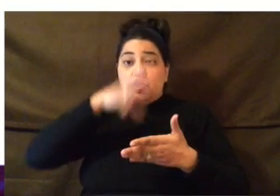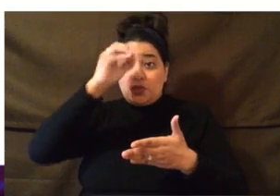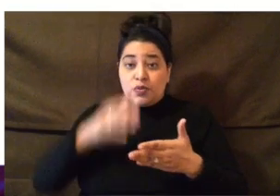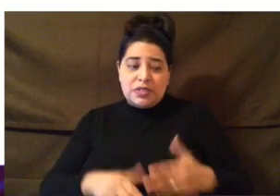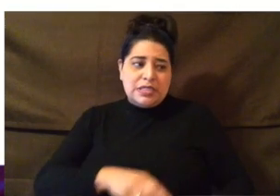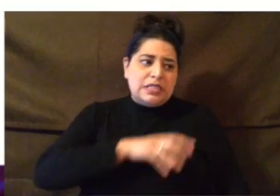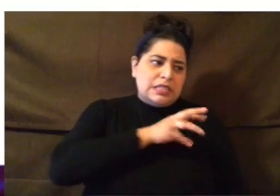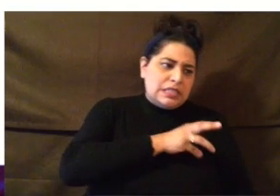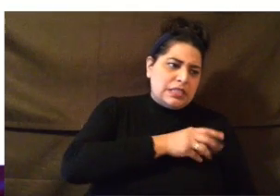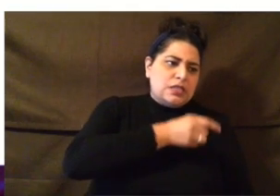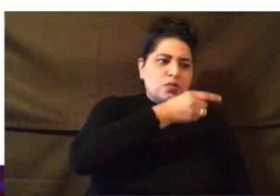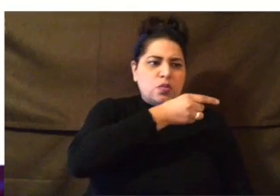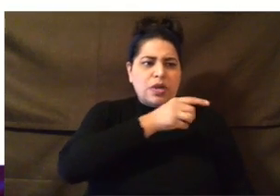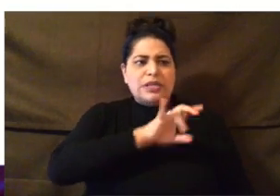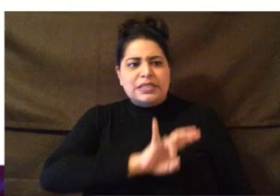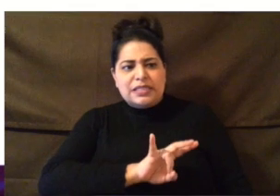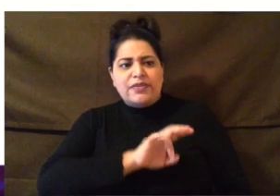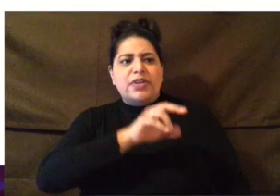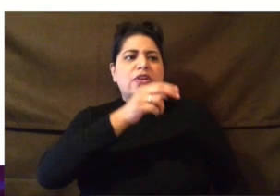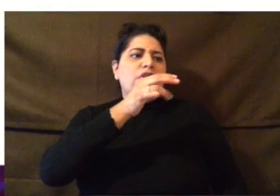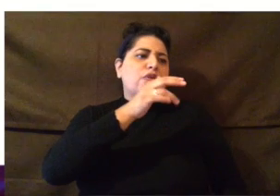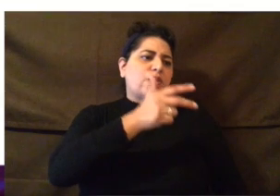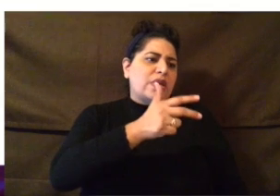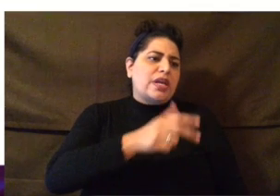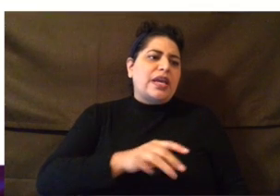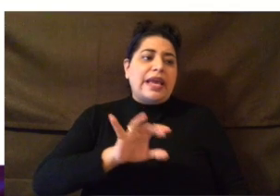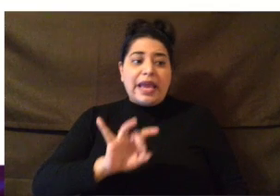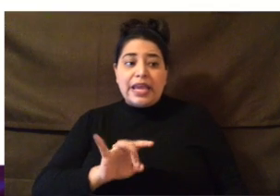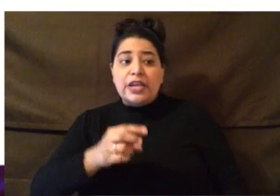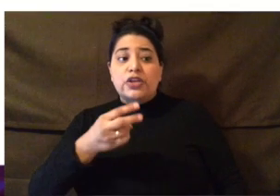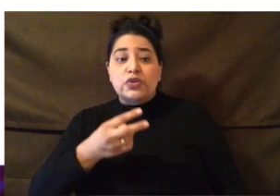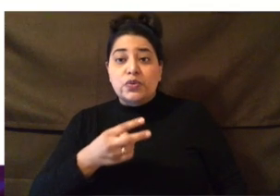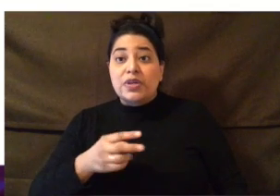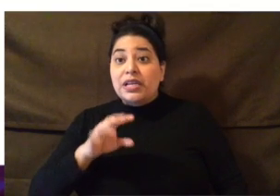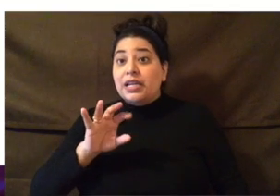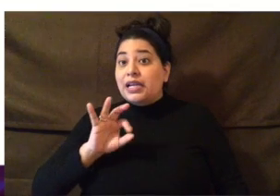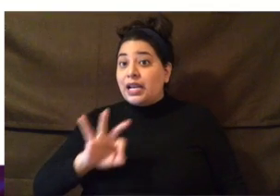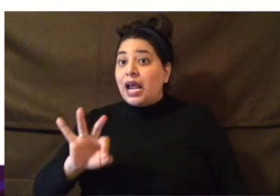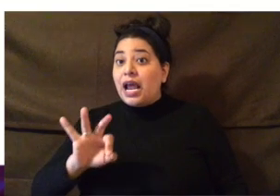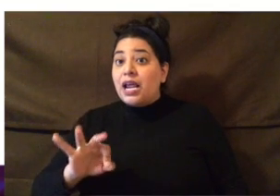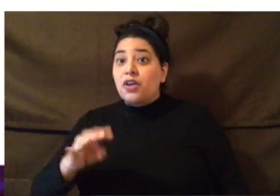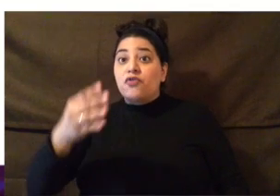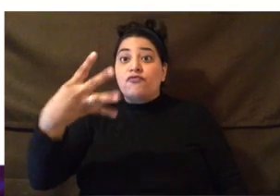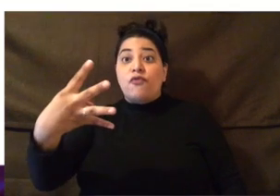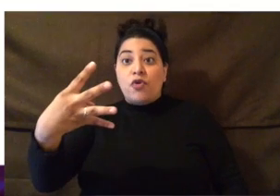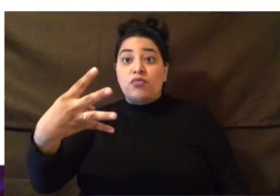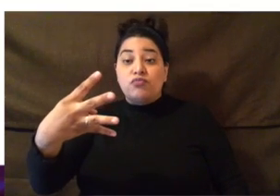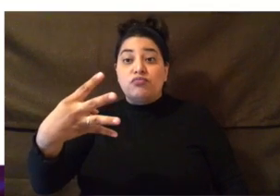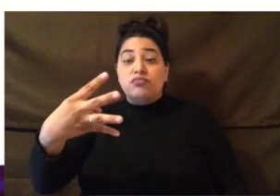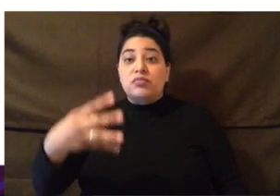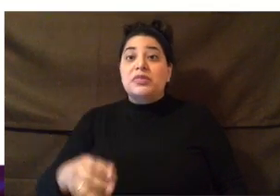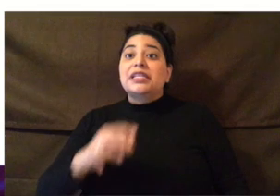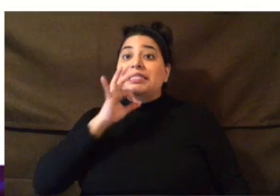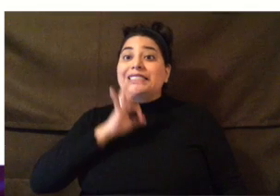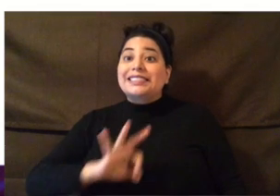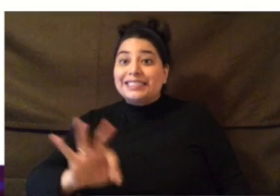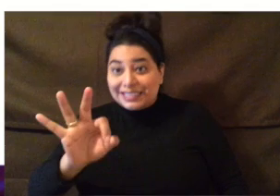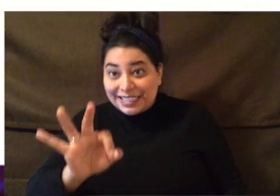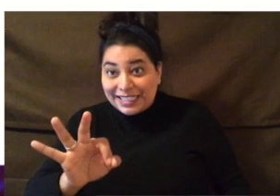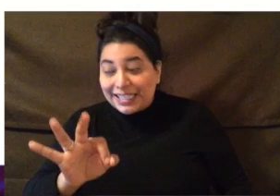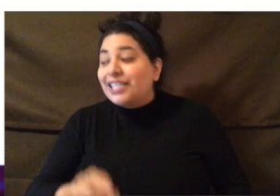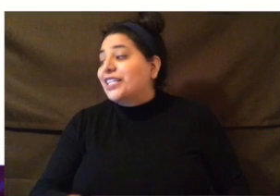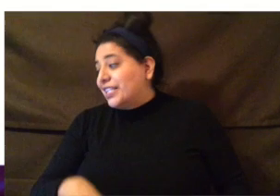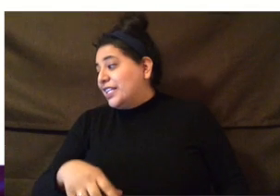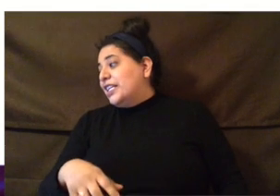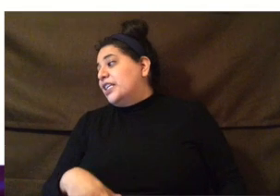1, 7, there's only 3, 8, there's 2, and 9, there are 4. 9 years old.